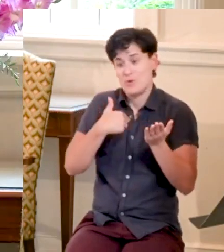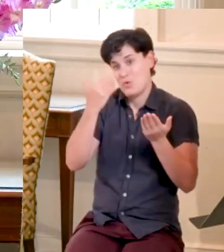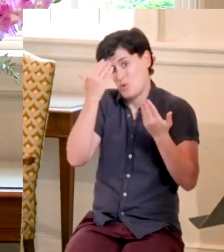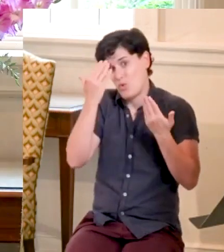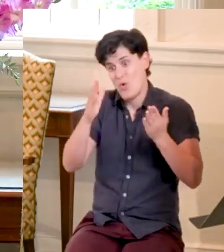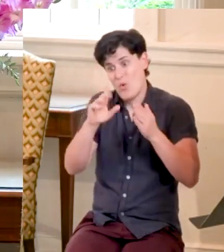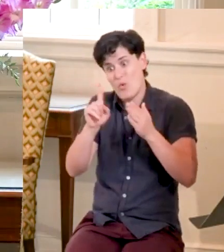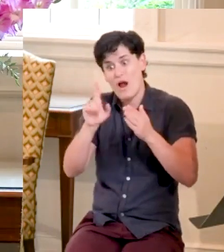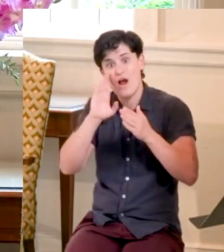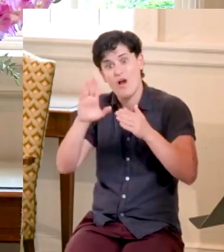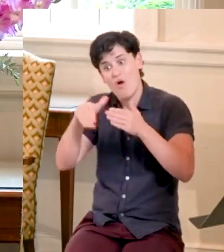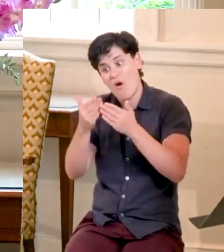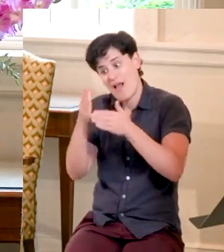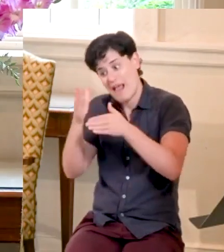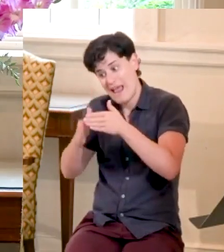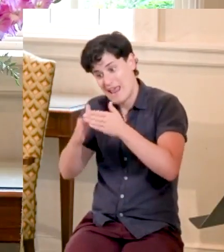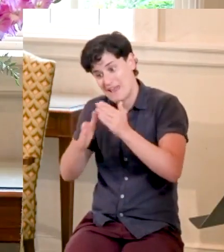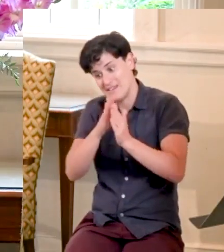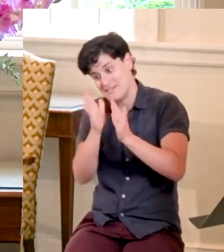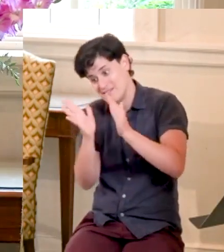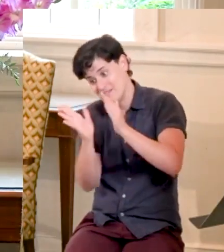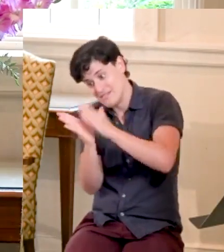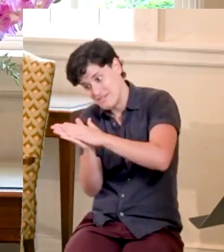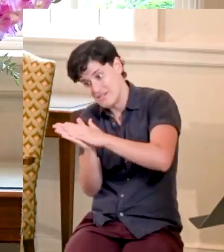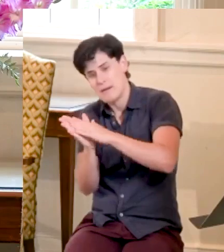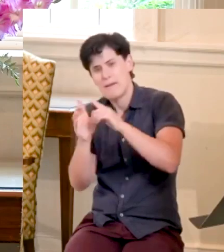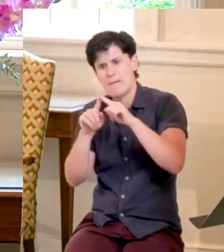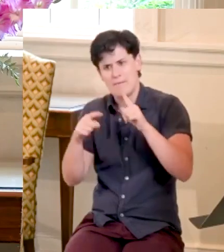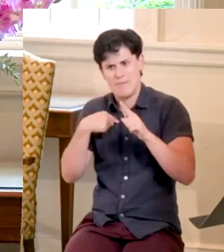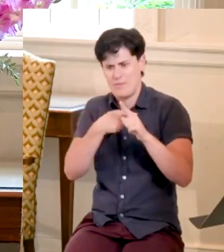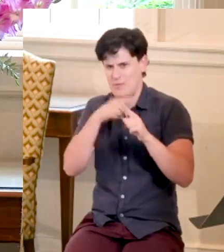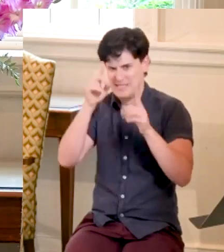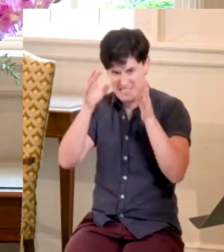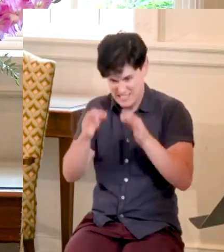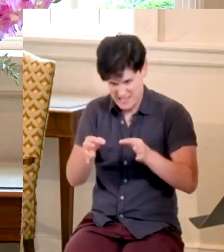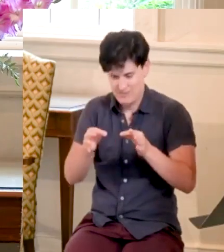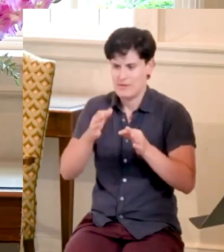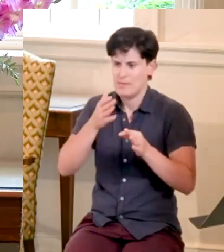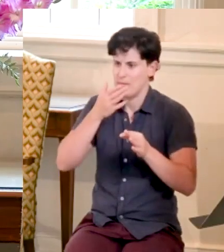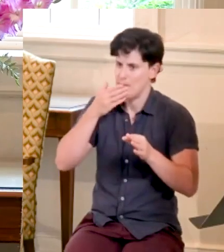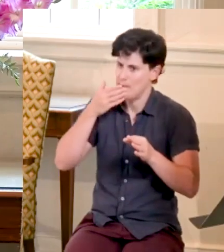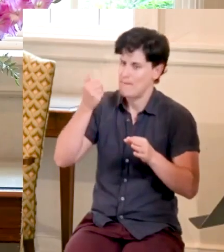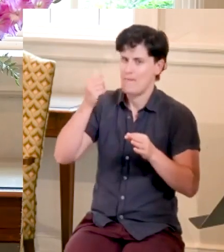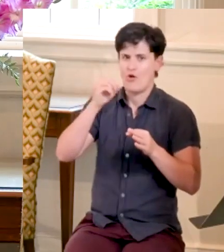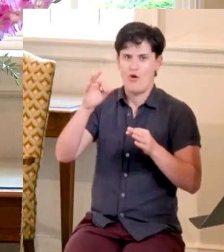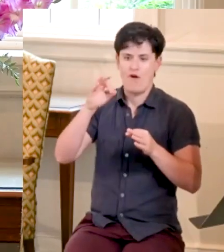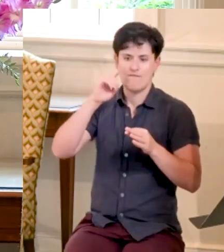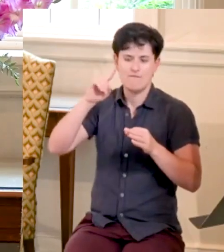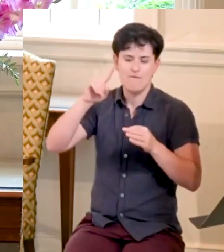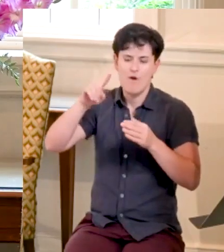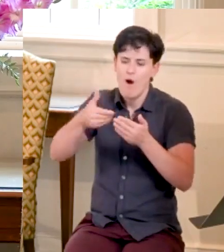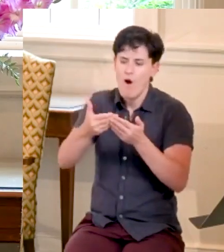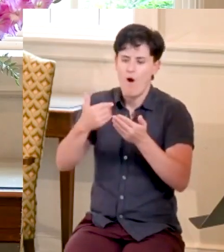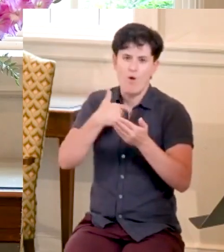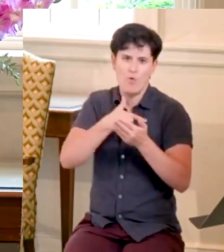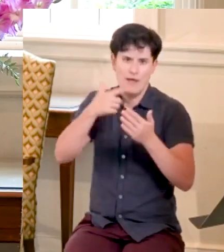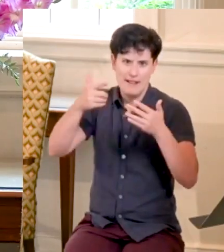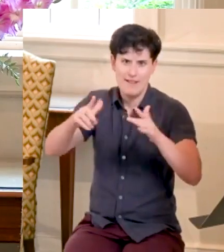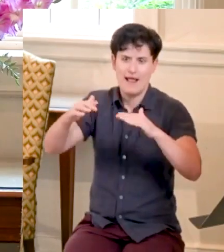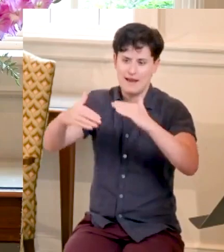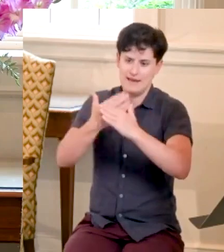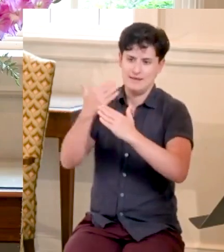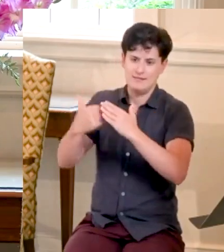all end, but we're certainly better off for all that we let in. May it be